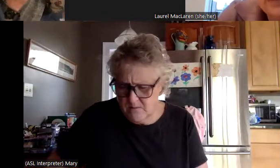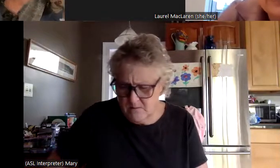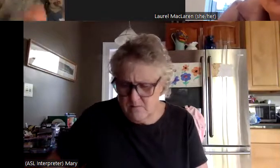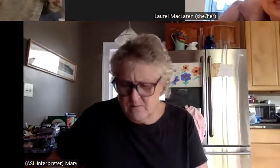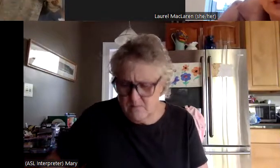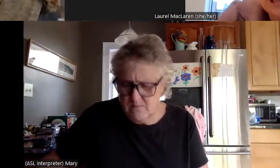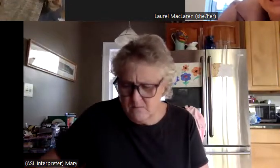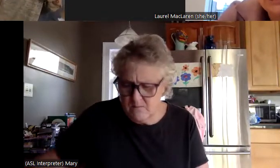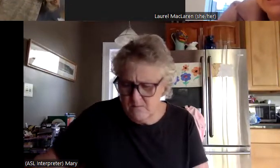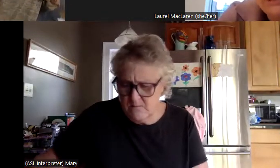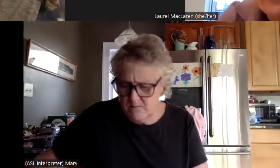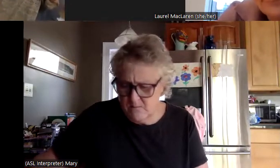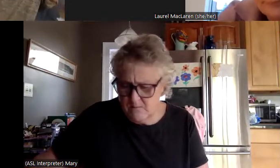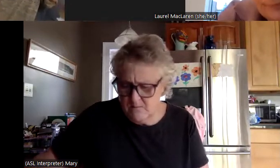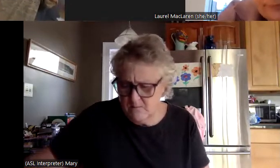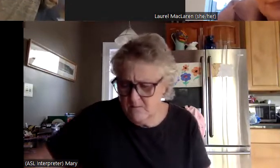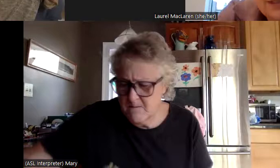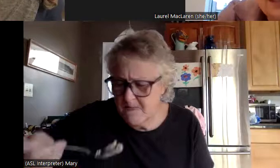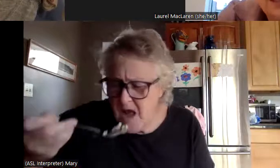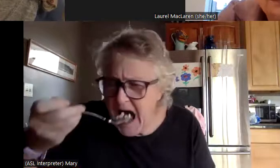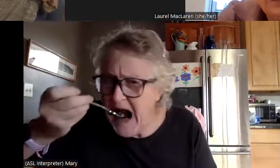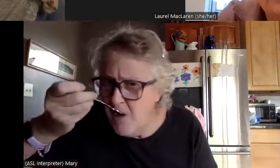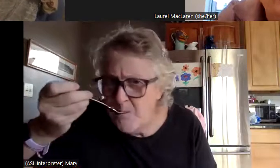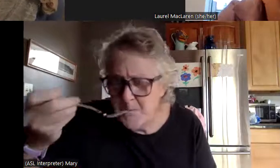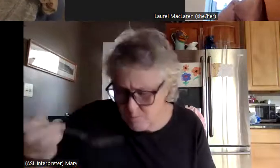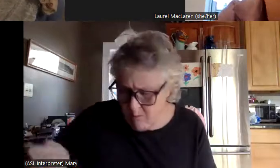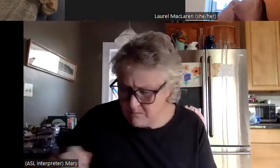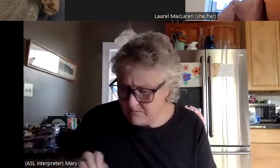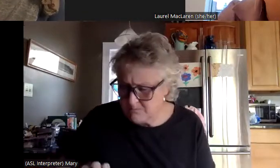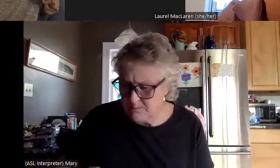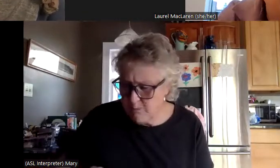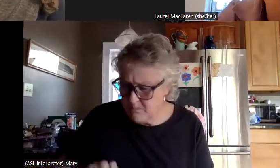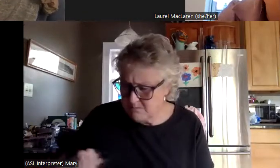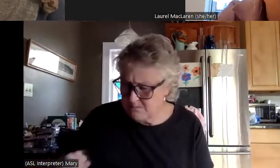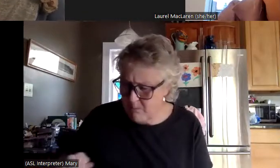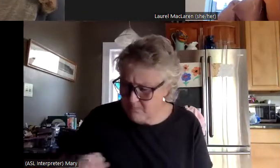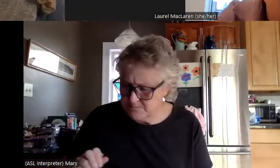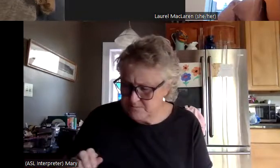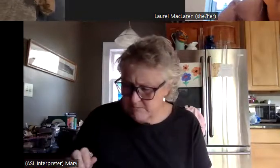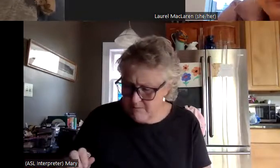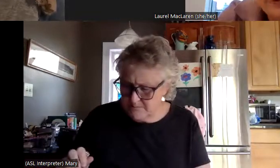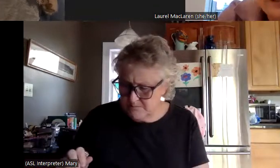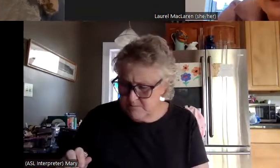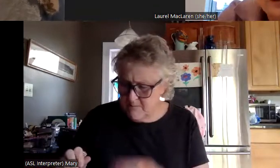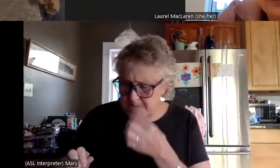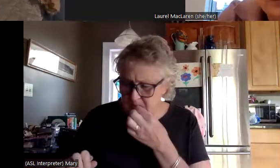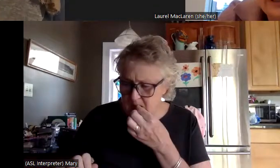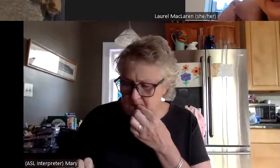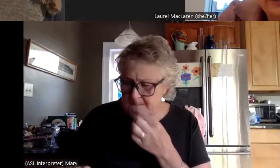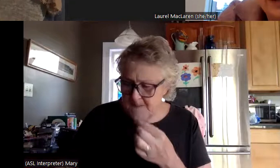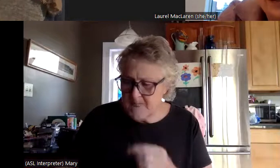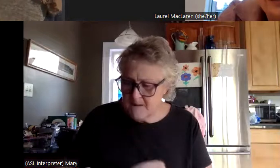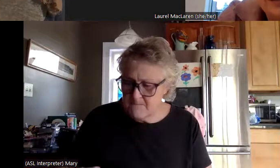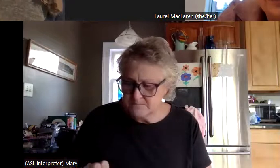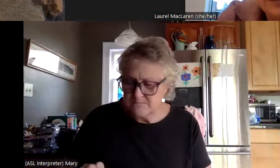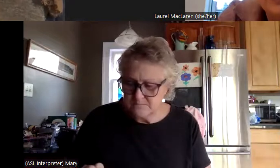from, I think, was from that hurricane. Yeah. Mm-hmm. Yeah. But I've been kind of reminding myself that people just